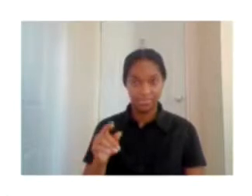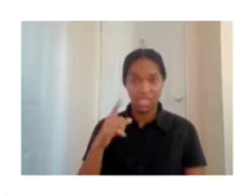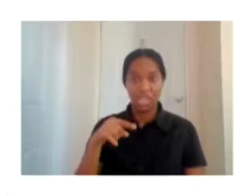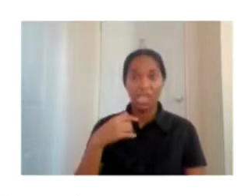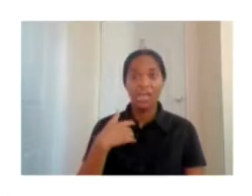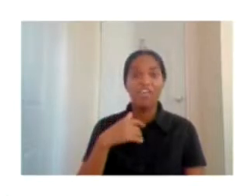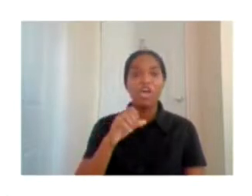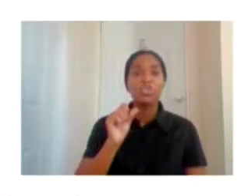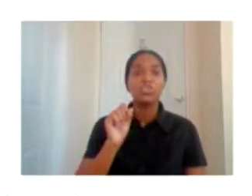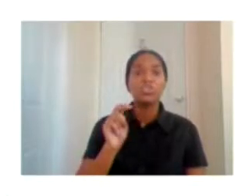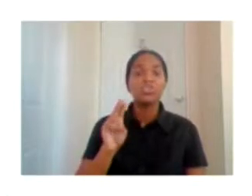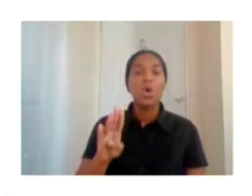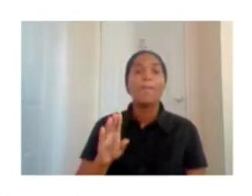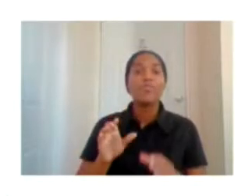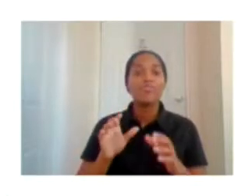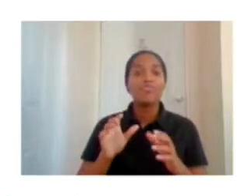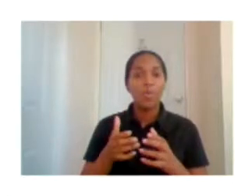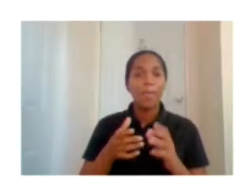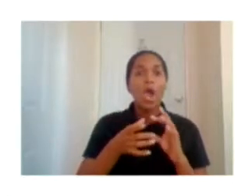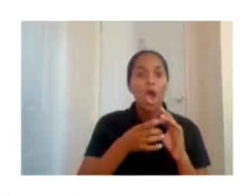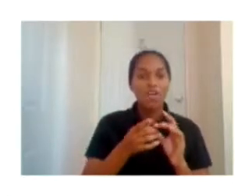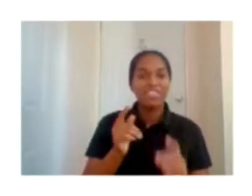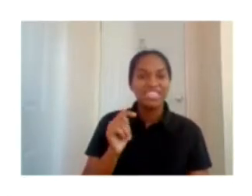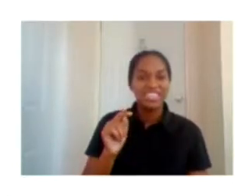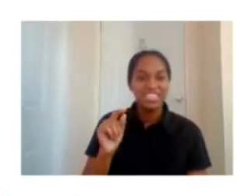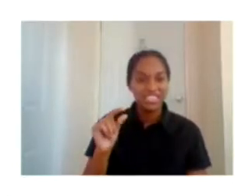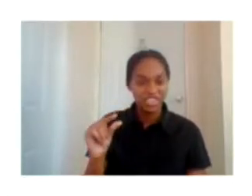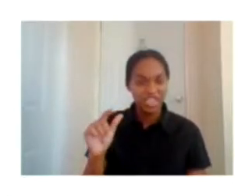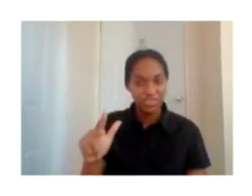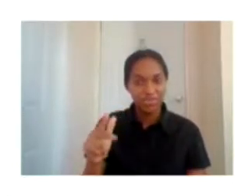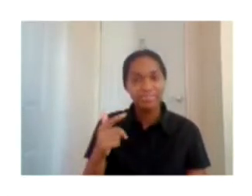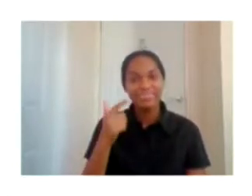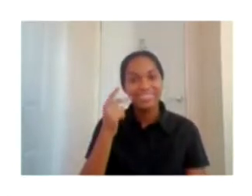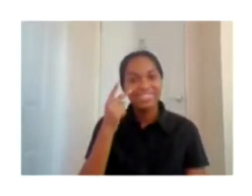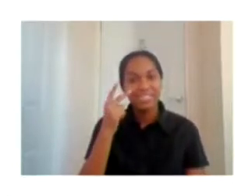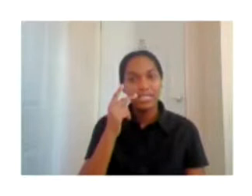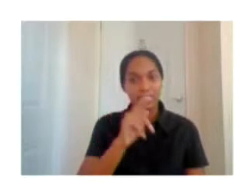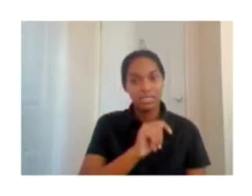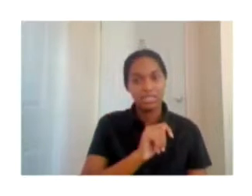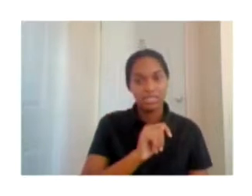subgroups of TG3. So let's see.